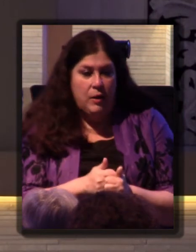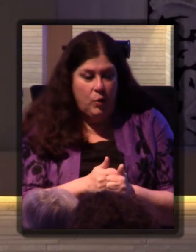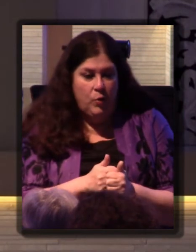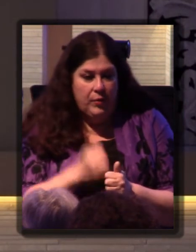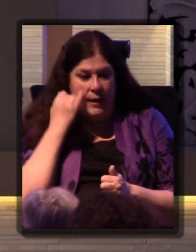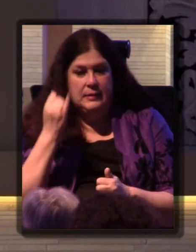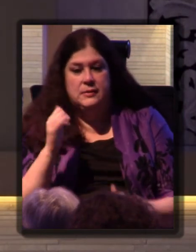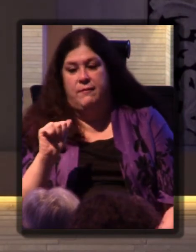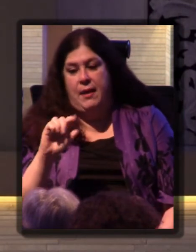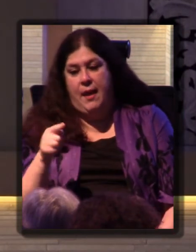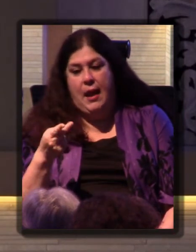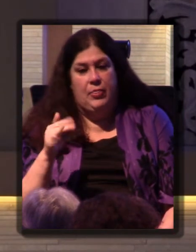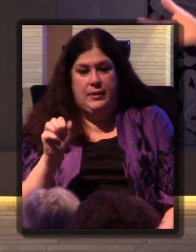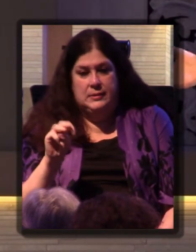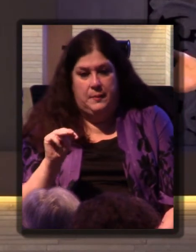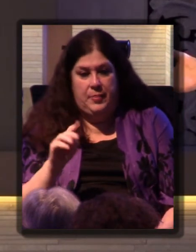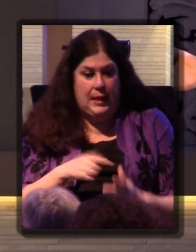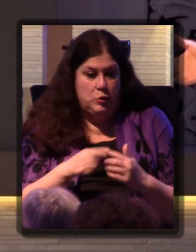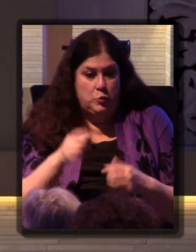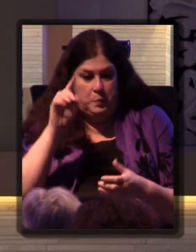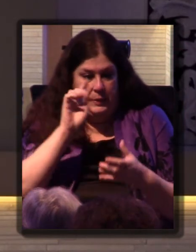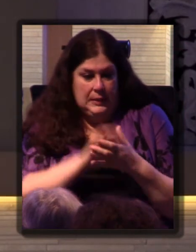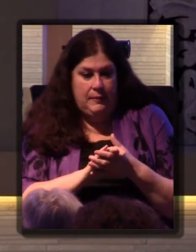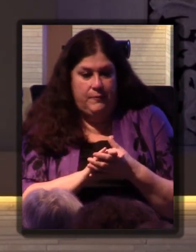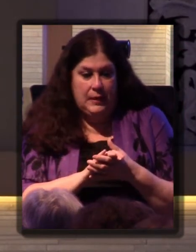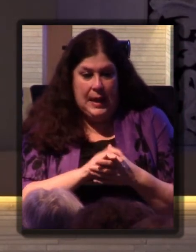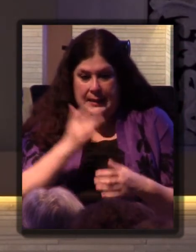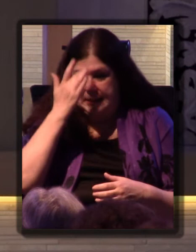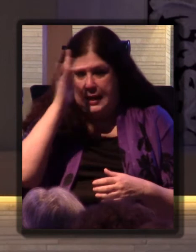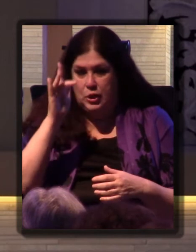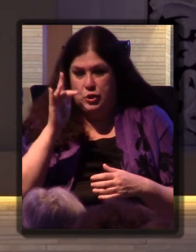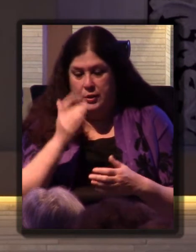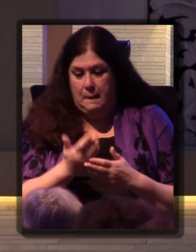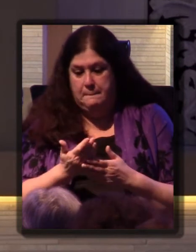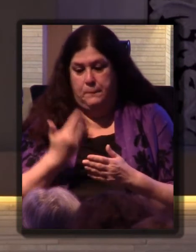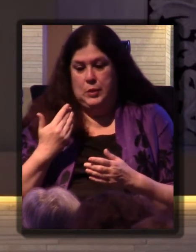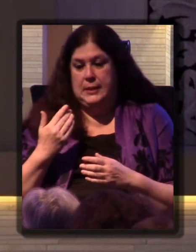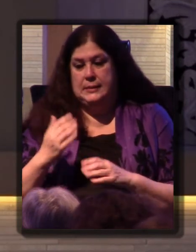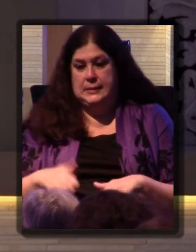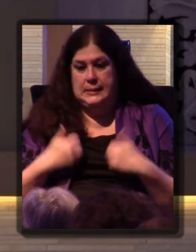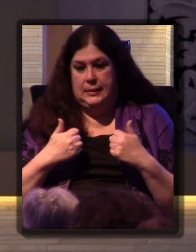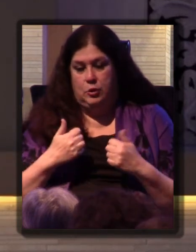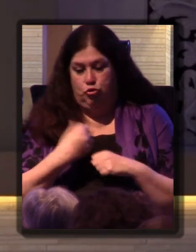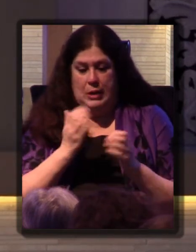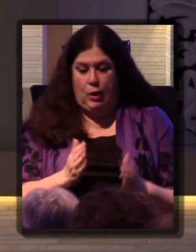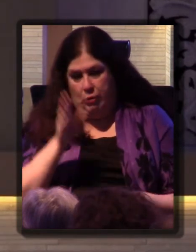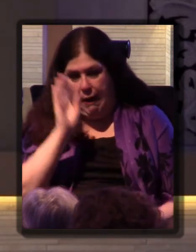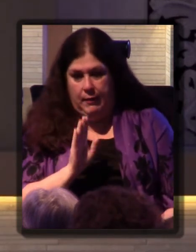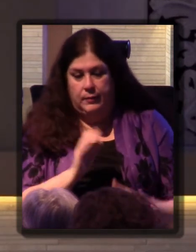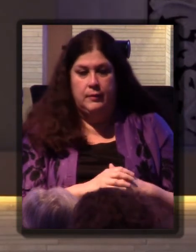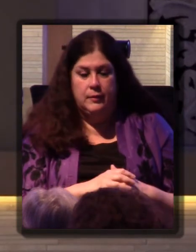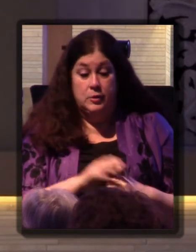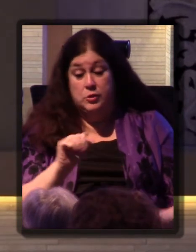to abide by the tenets of atheism than you do to believe in an intelligent, pre-existent